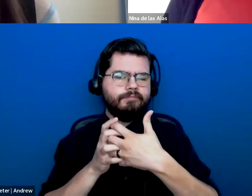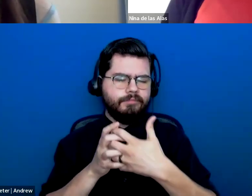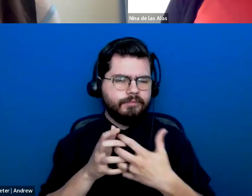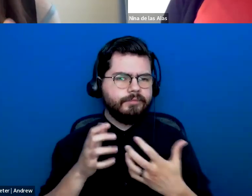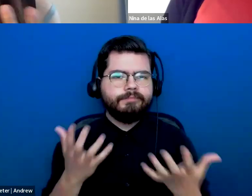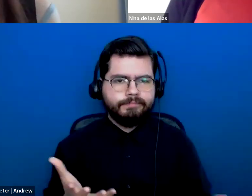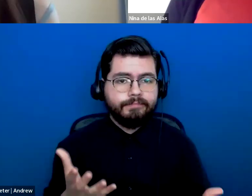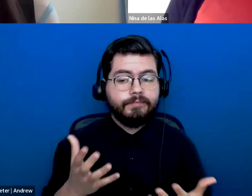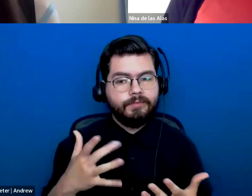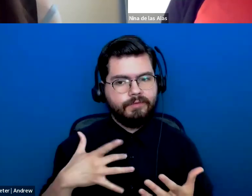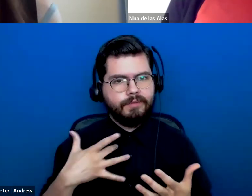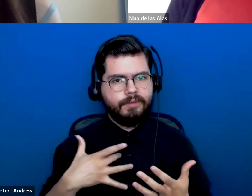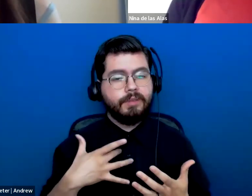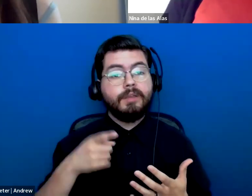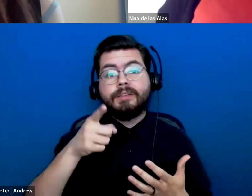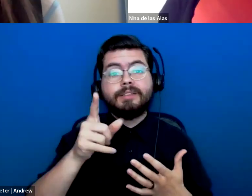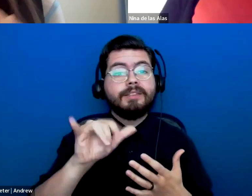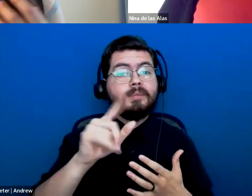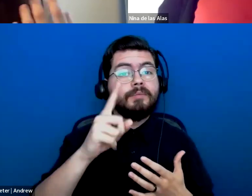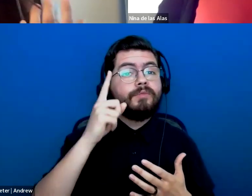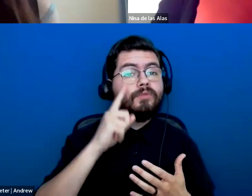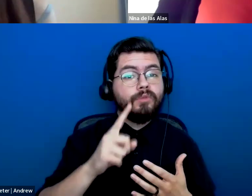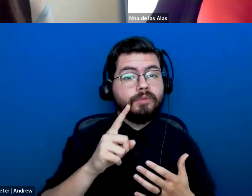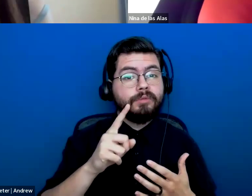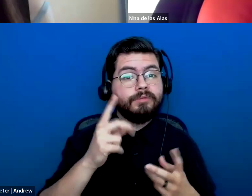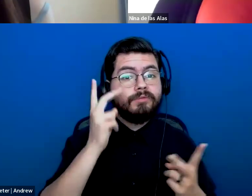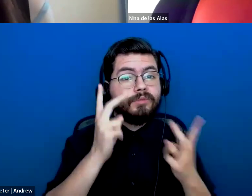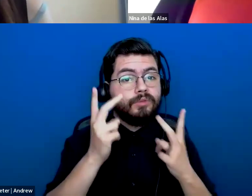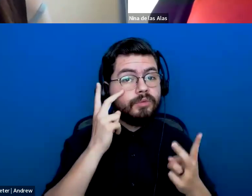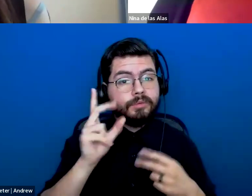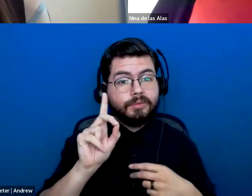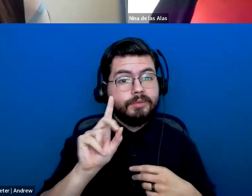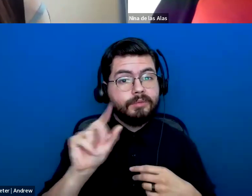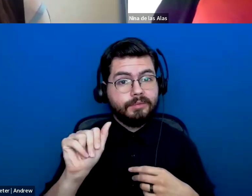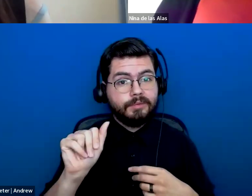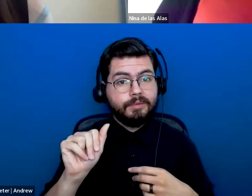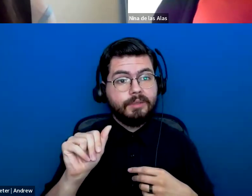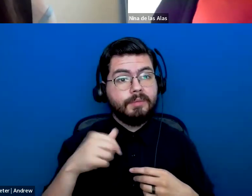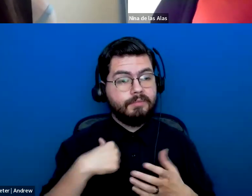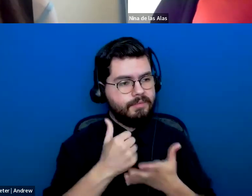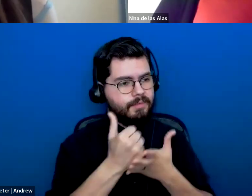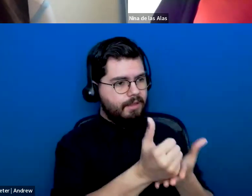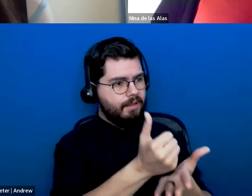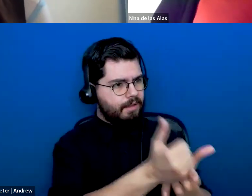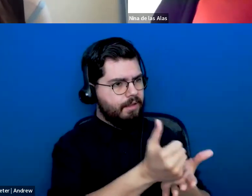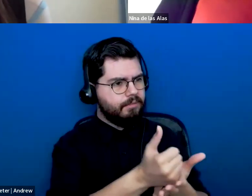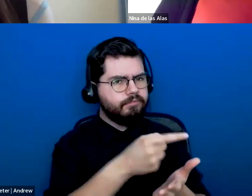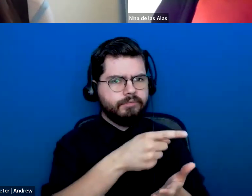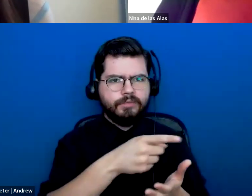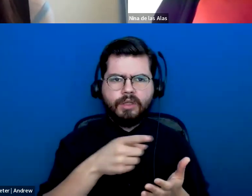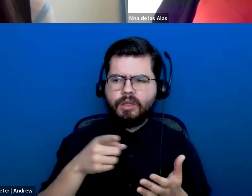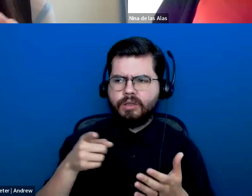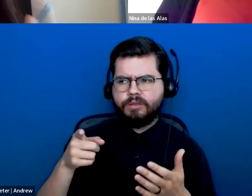students with non-visual disabilities. When they ask for help, some professors may say things like, you do not look like